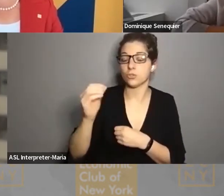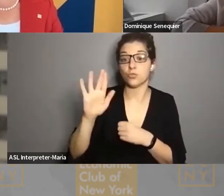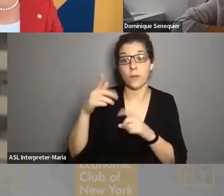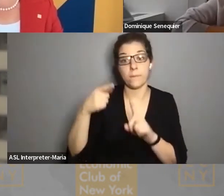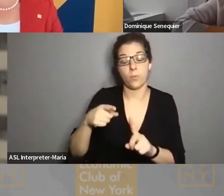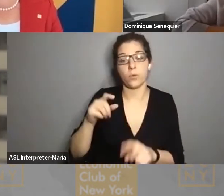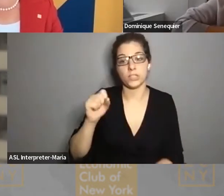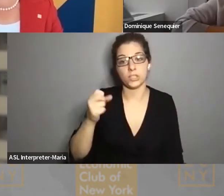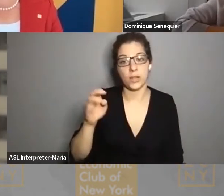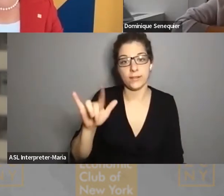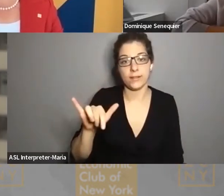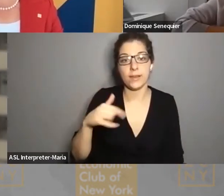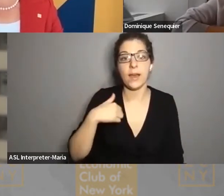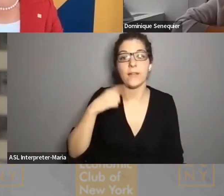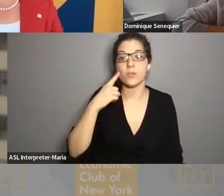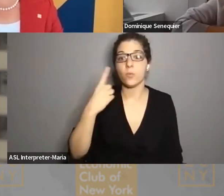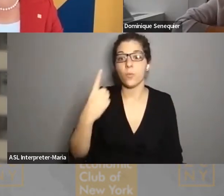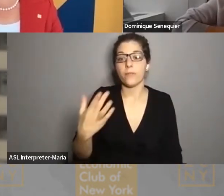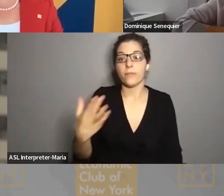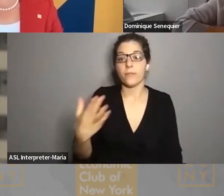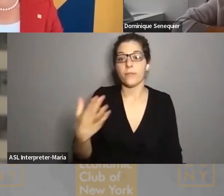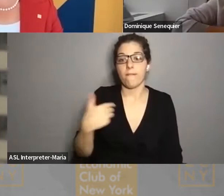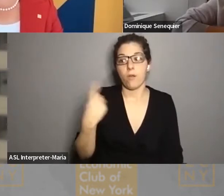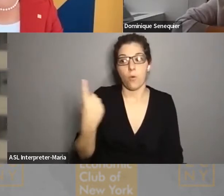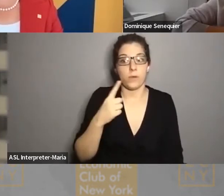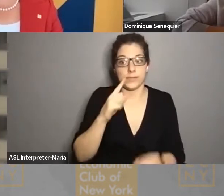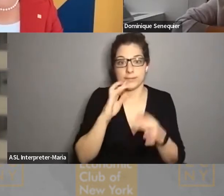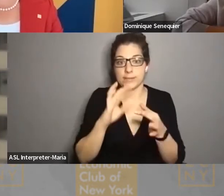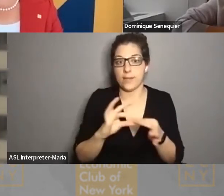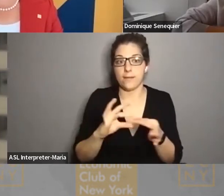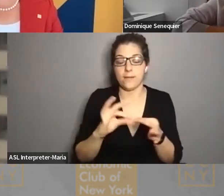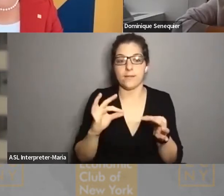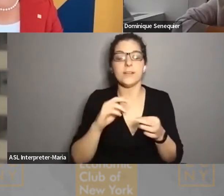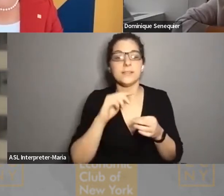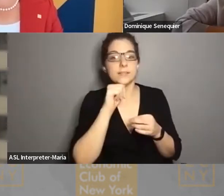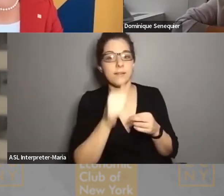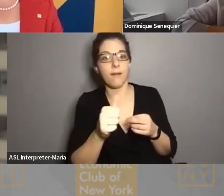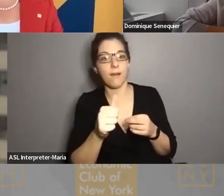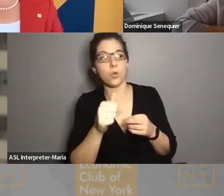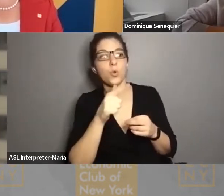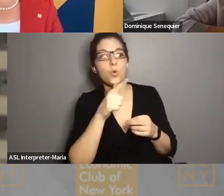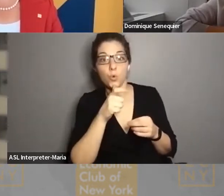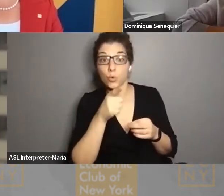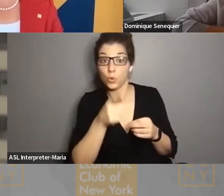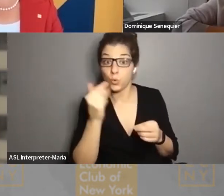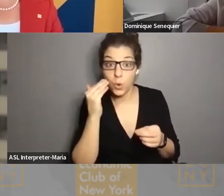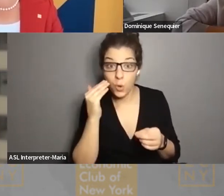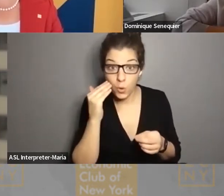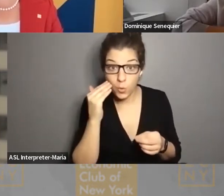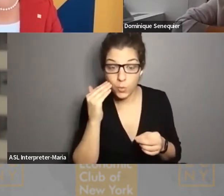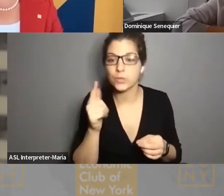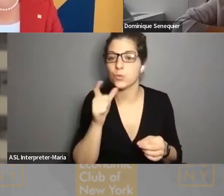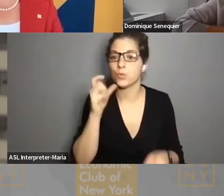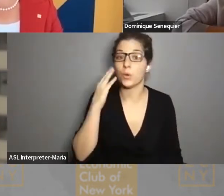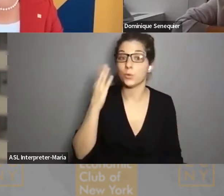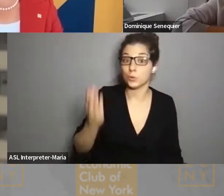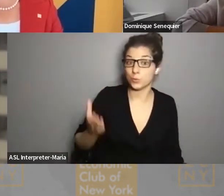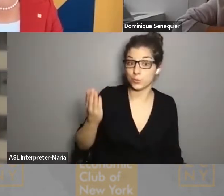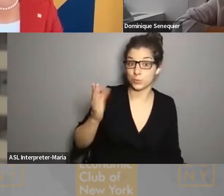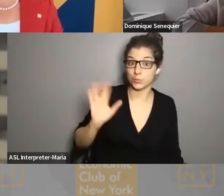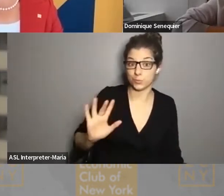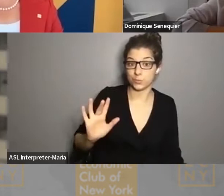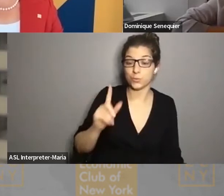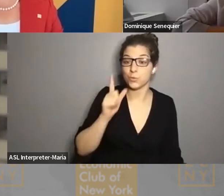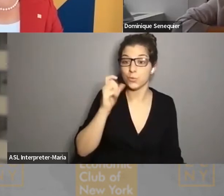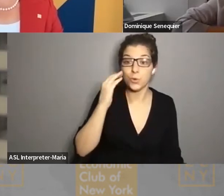Shelley, because I think that one of the things I always say is, it's not necessarily who you know, it's who knows you. So who